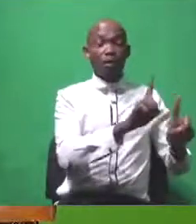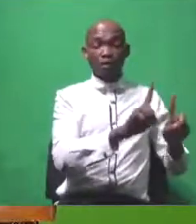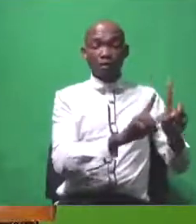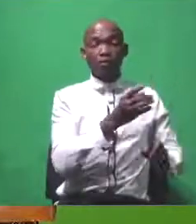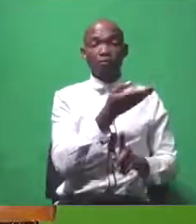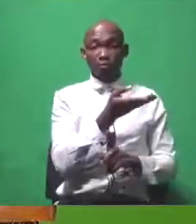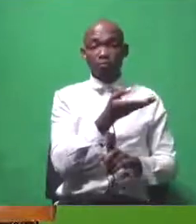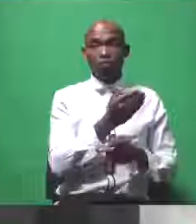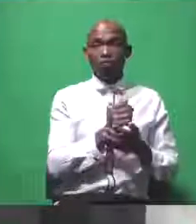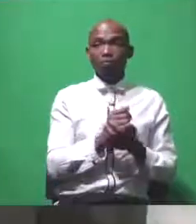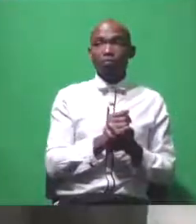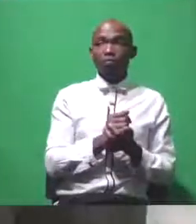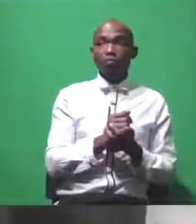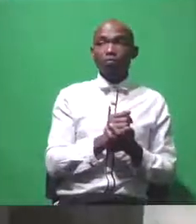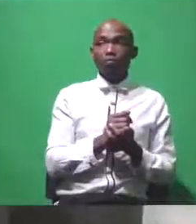labor for planting